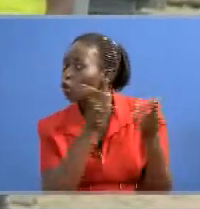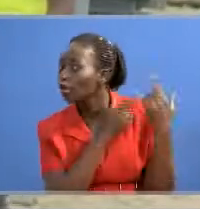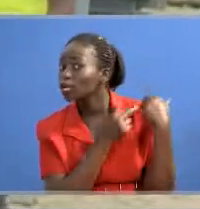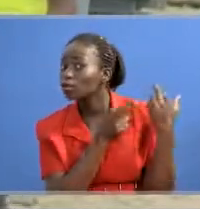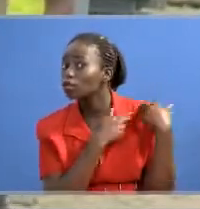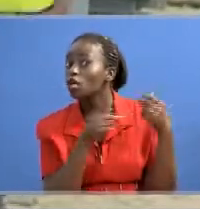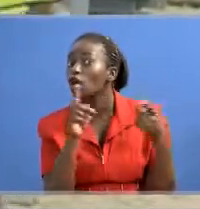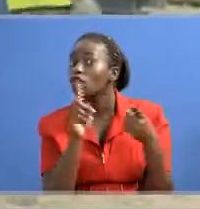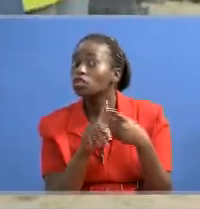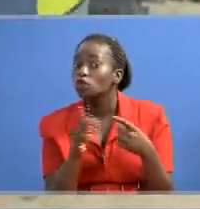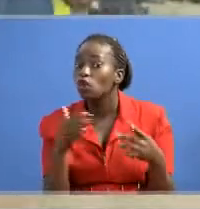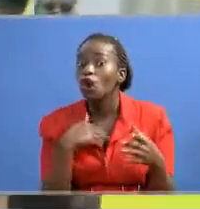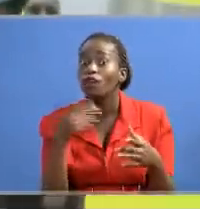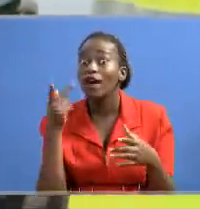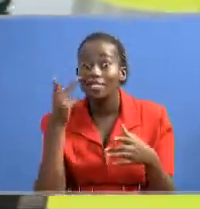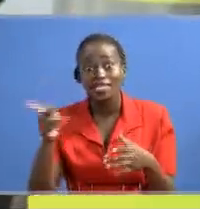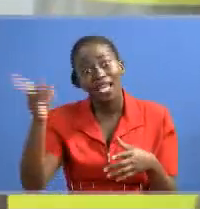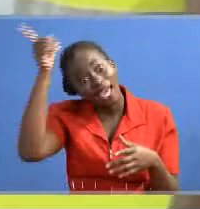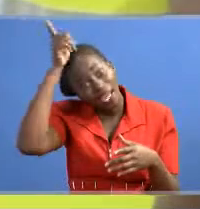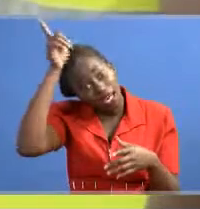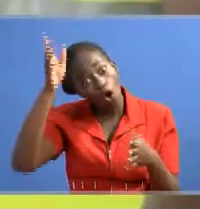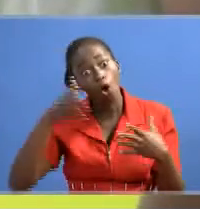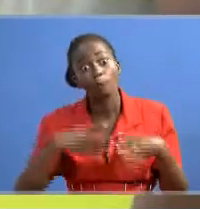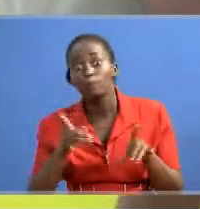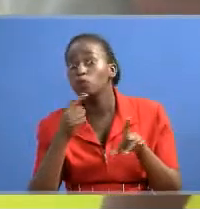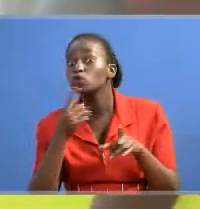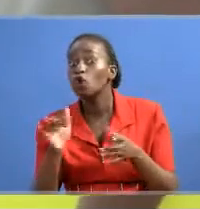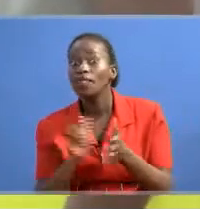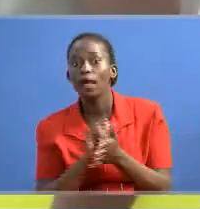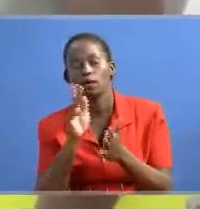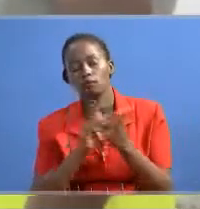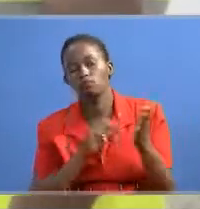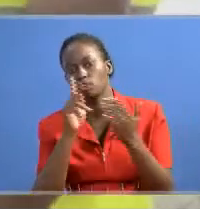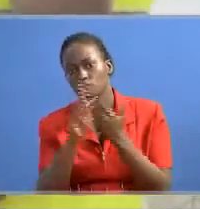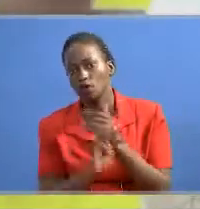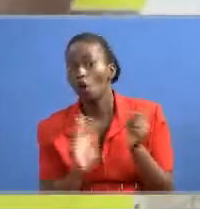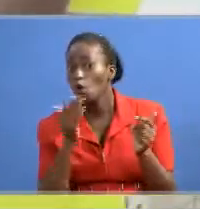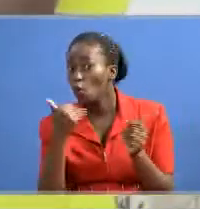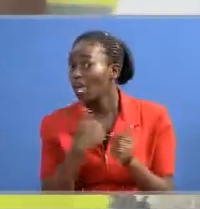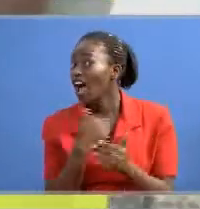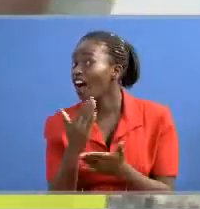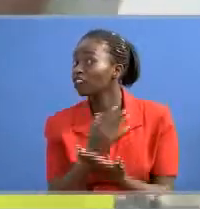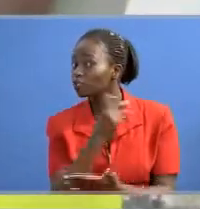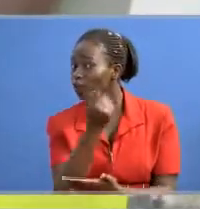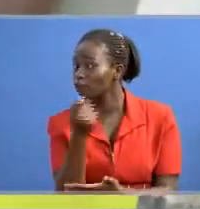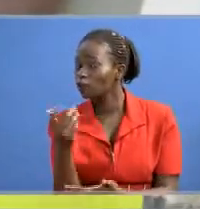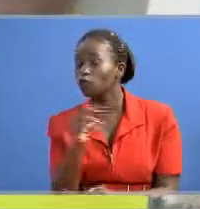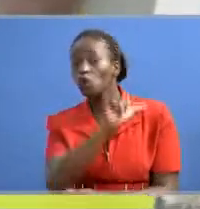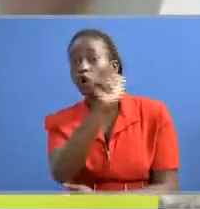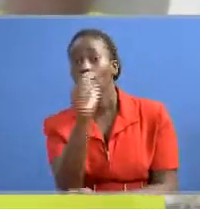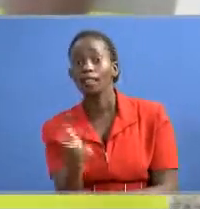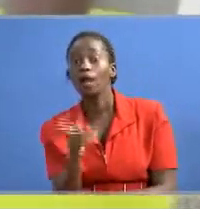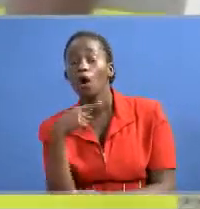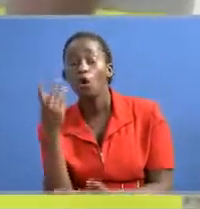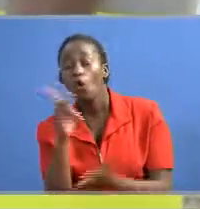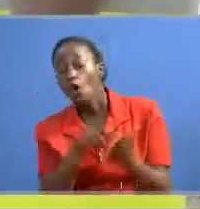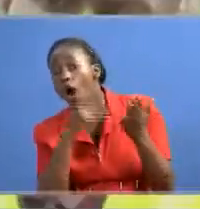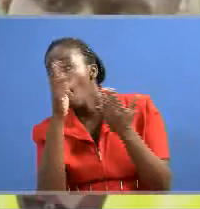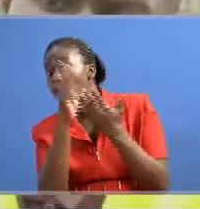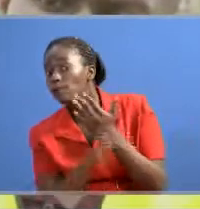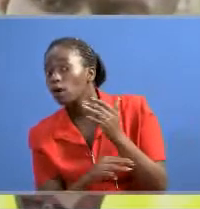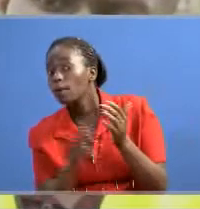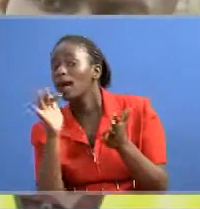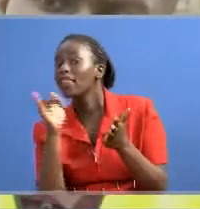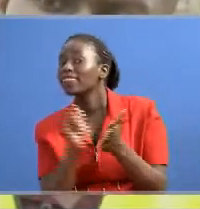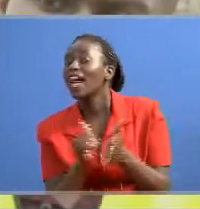responsibility to oversee rural electrification program. We have some few other programs that we are